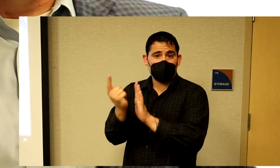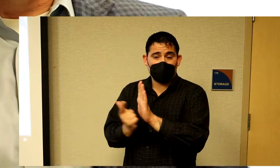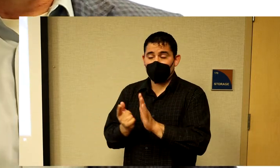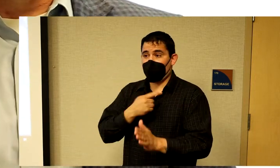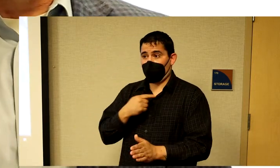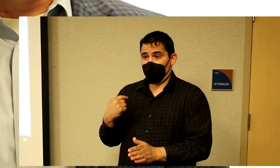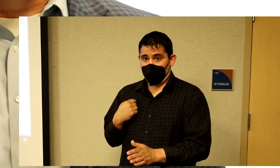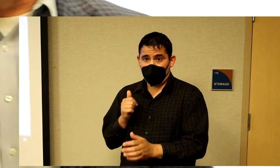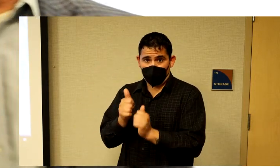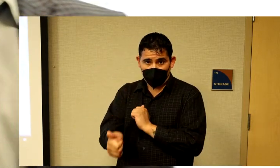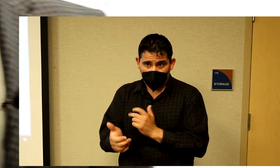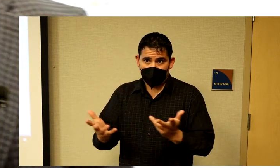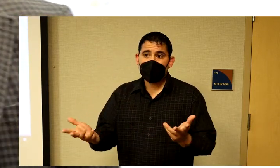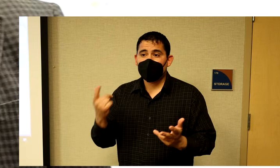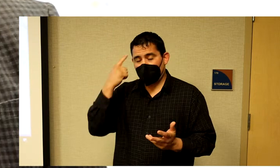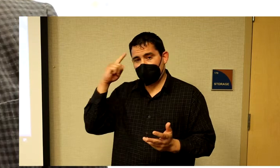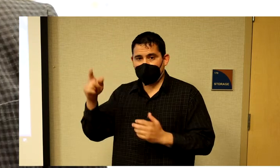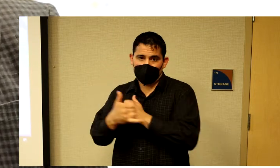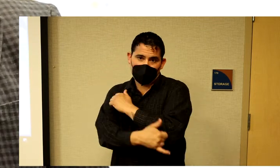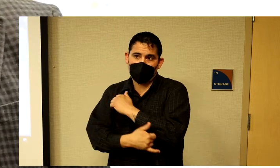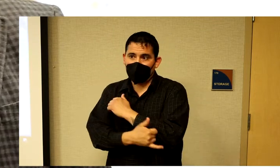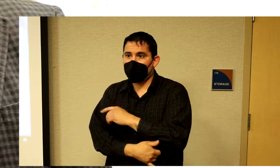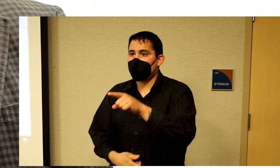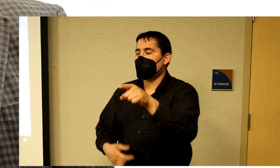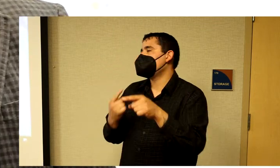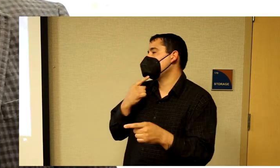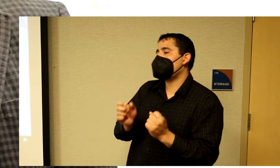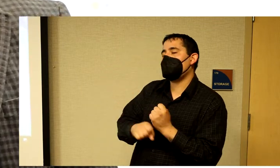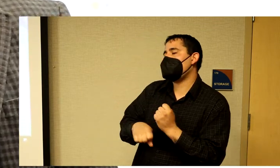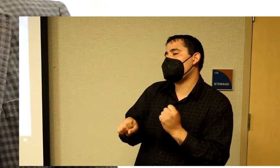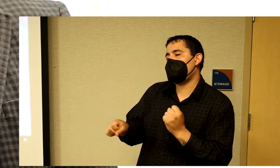county for them to do their job. How do we